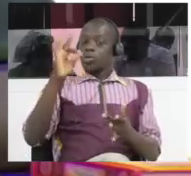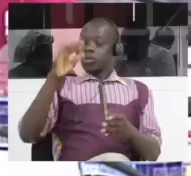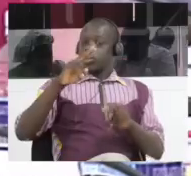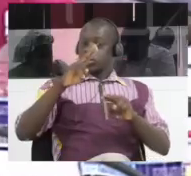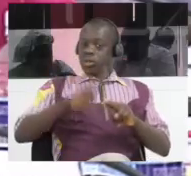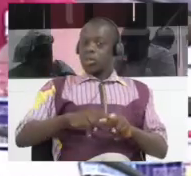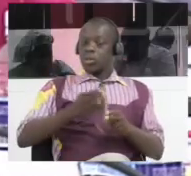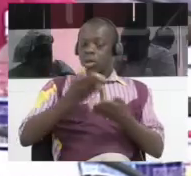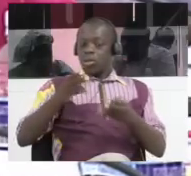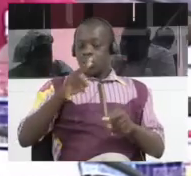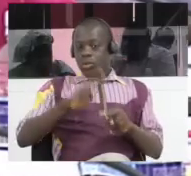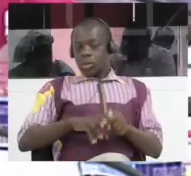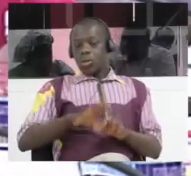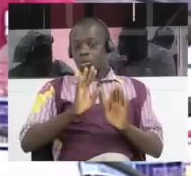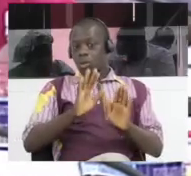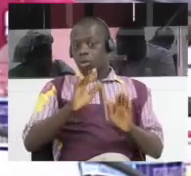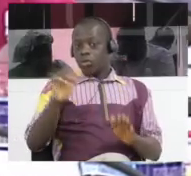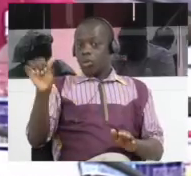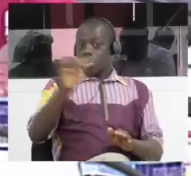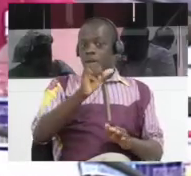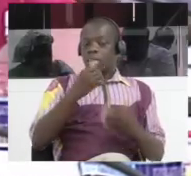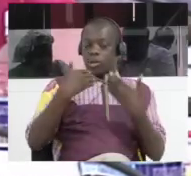to sit where he is and wait for further instructions.